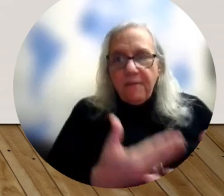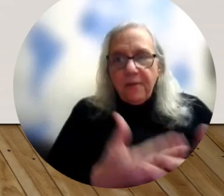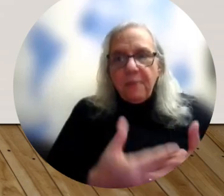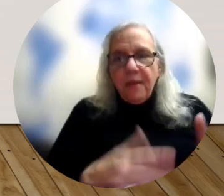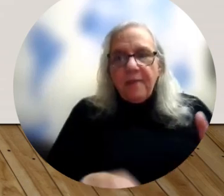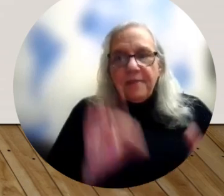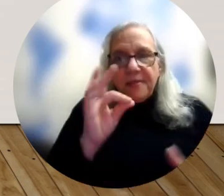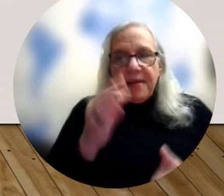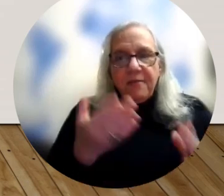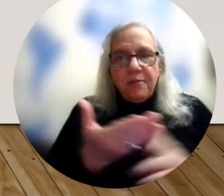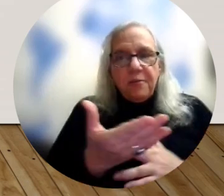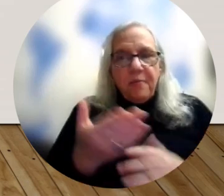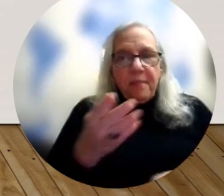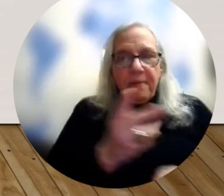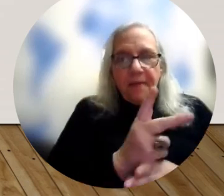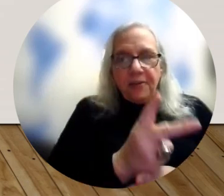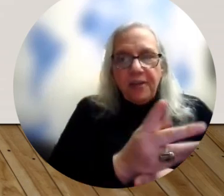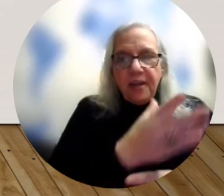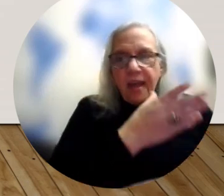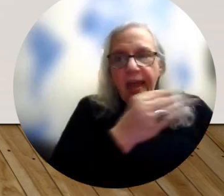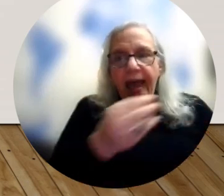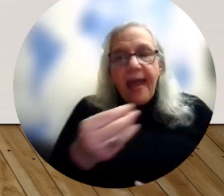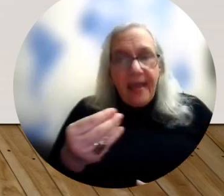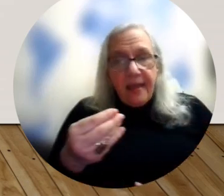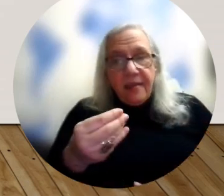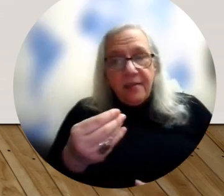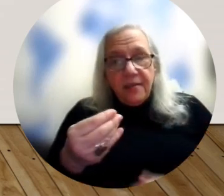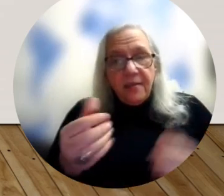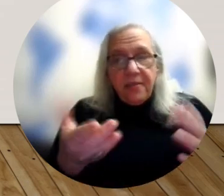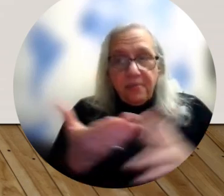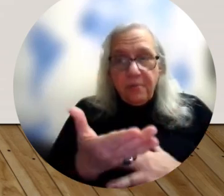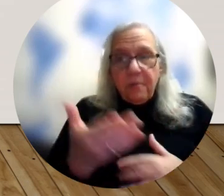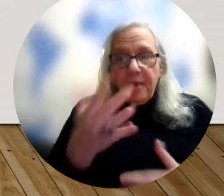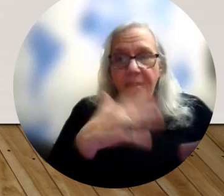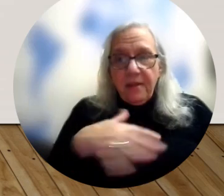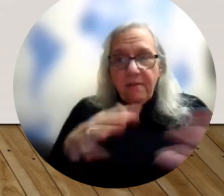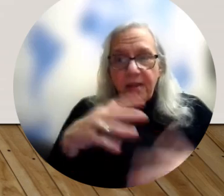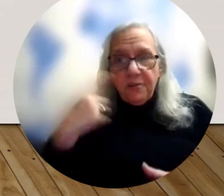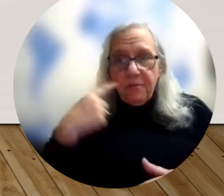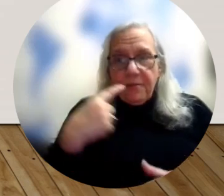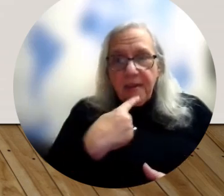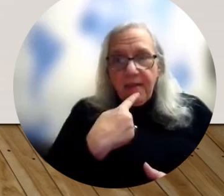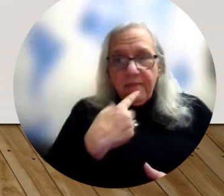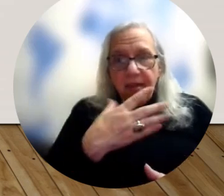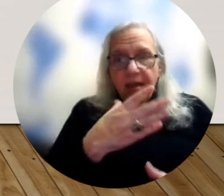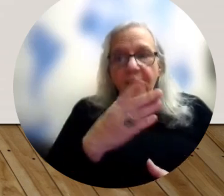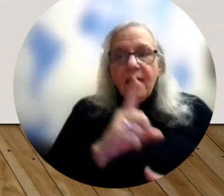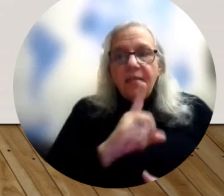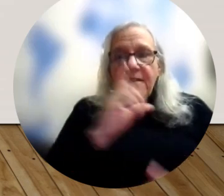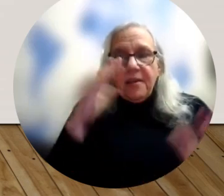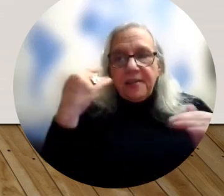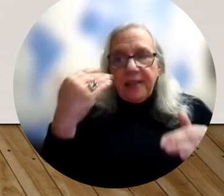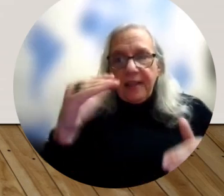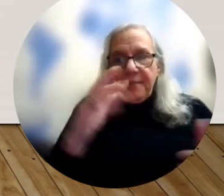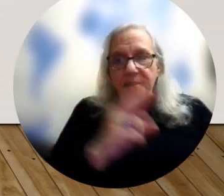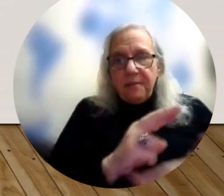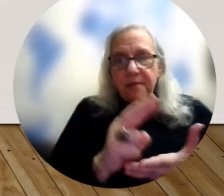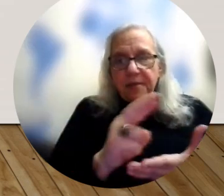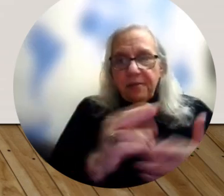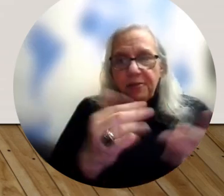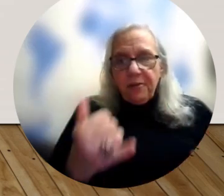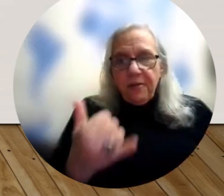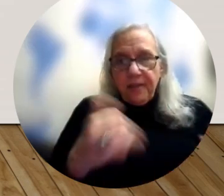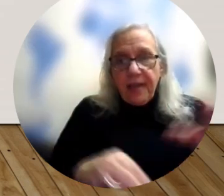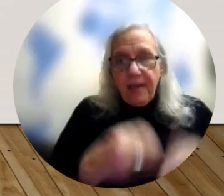To confirm what I've discovered through my profession and through my interaction with the deaf. There is